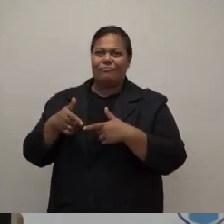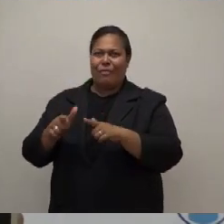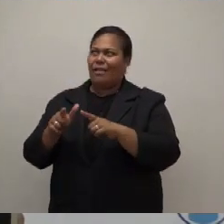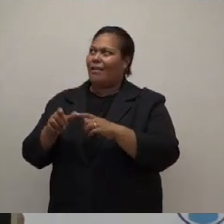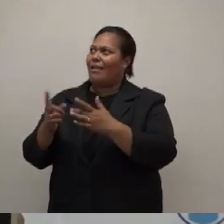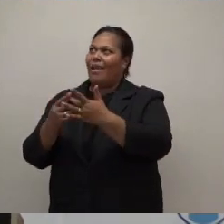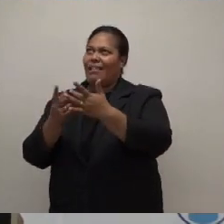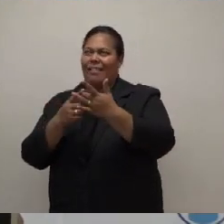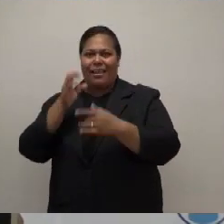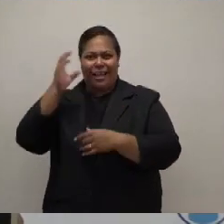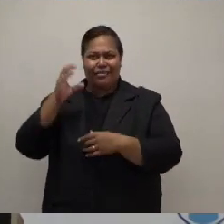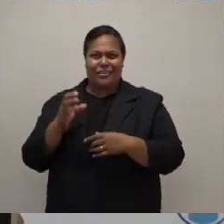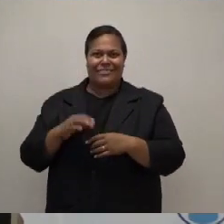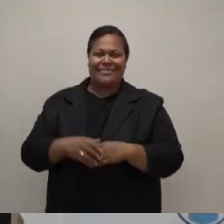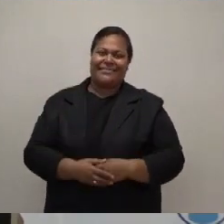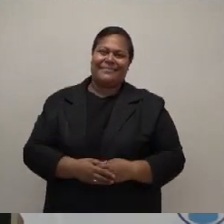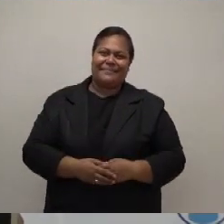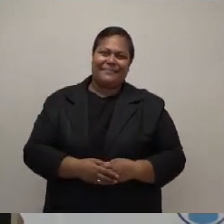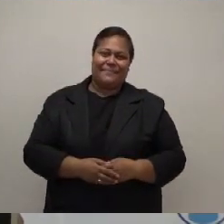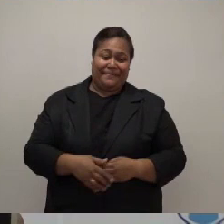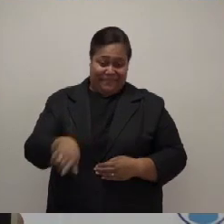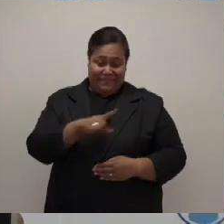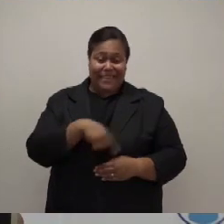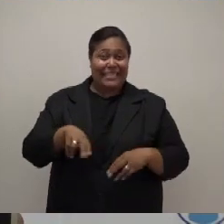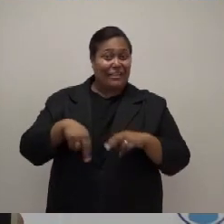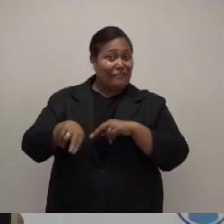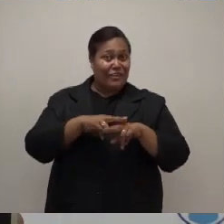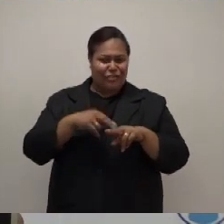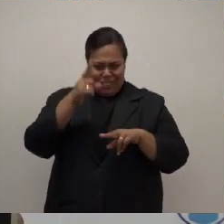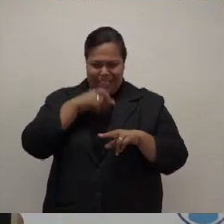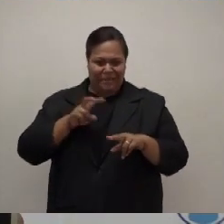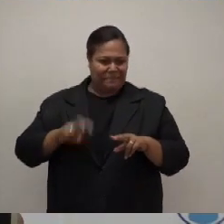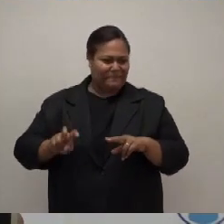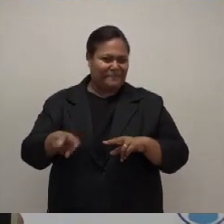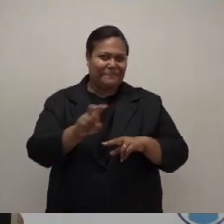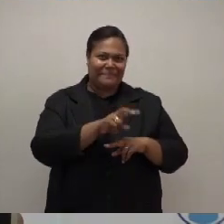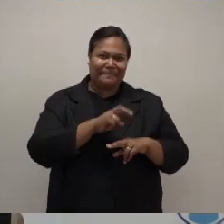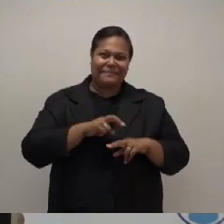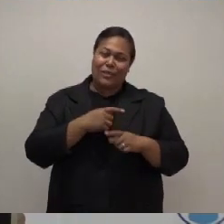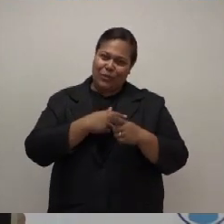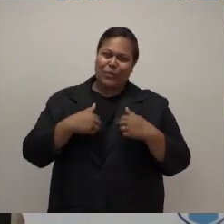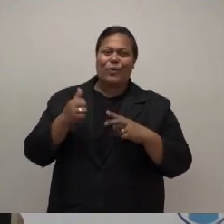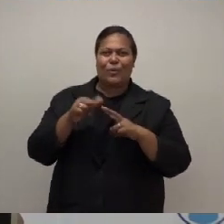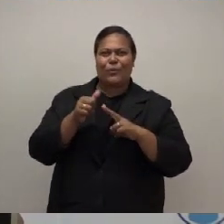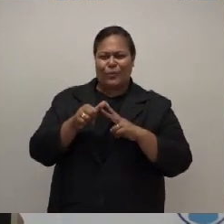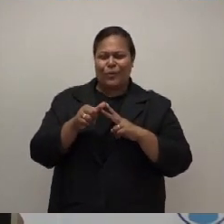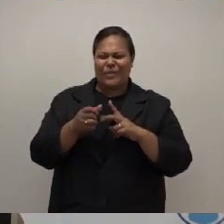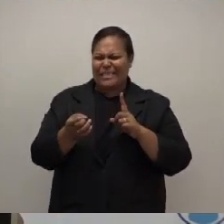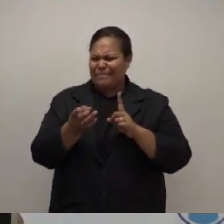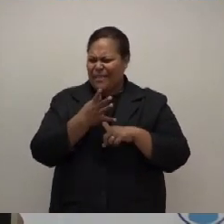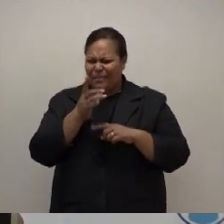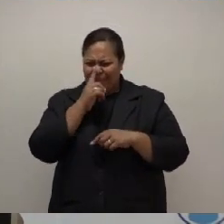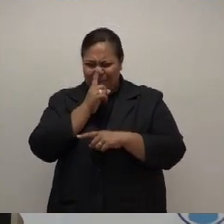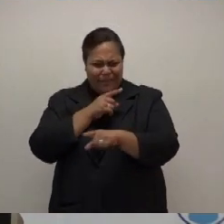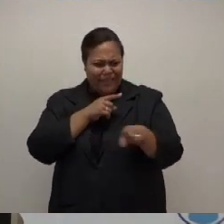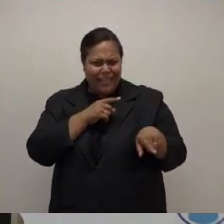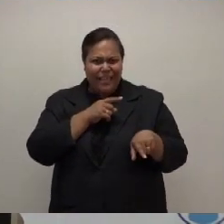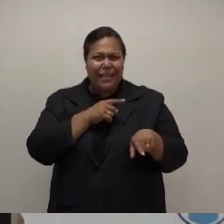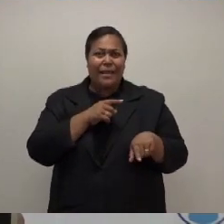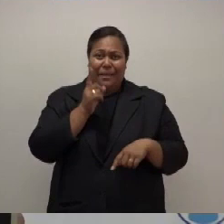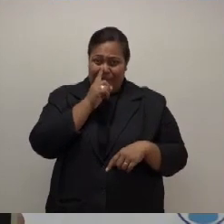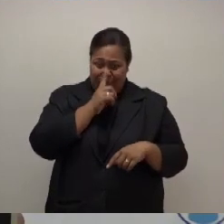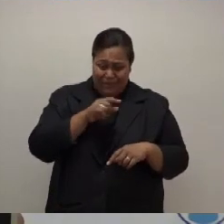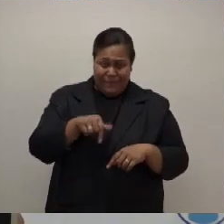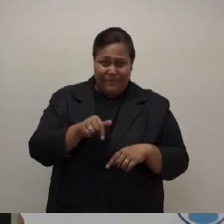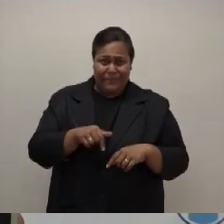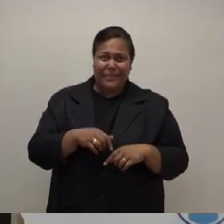Fiji. We're also granting special consideration for Fijian citizens, Fiji residents, and Fiji permit